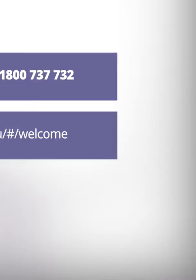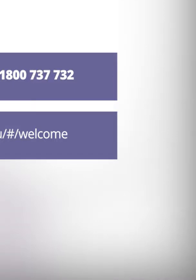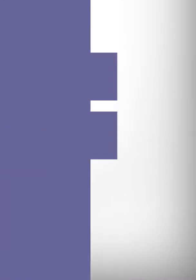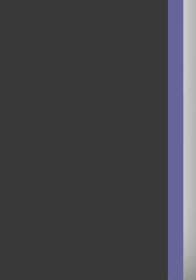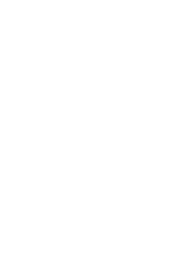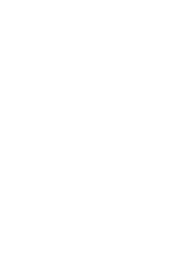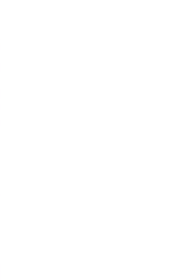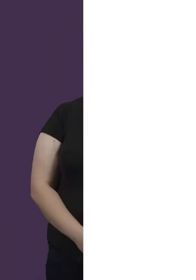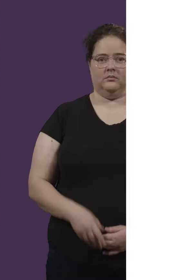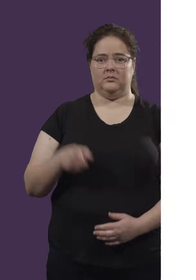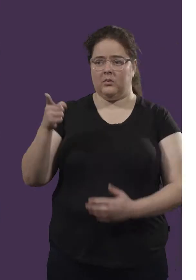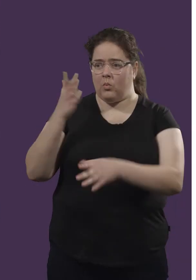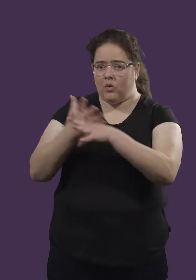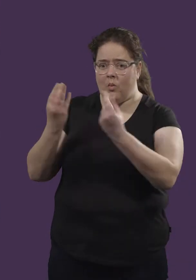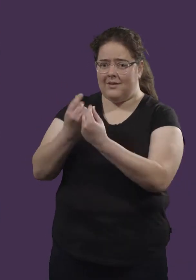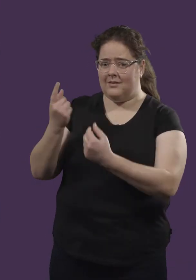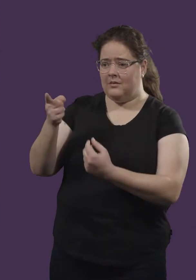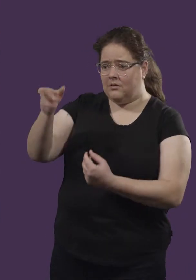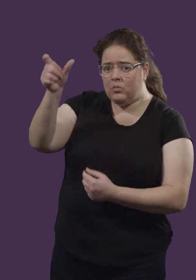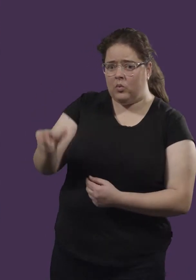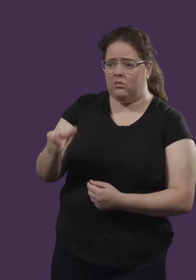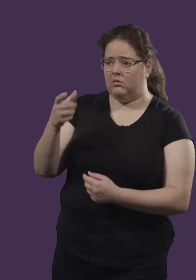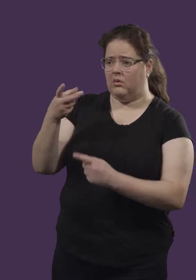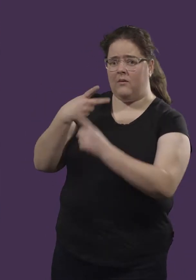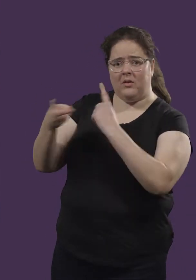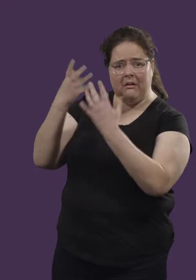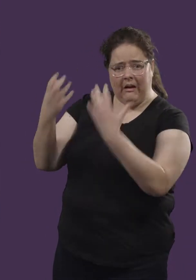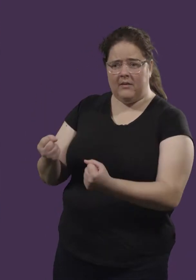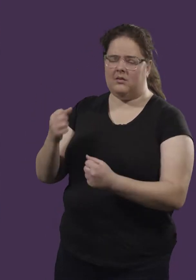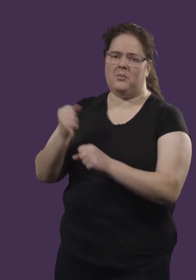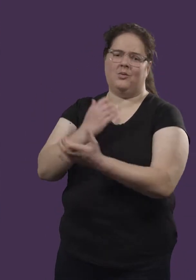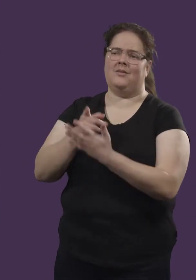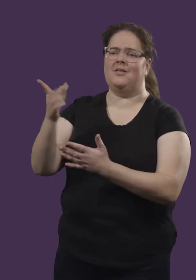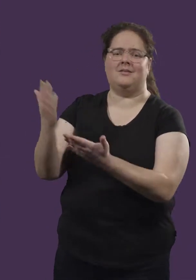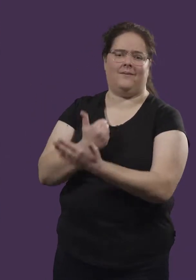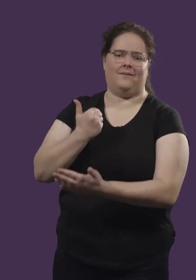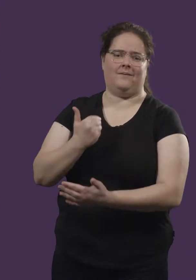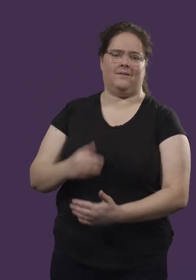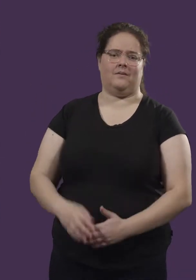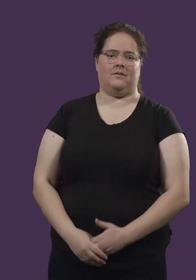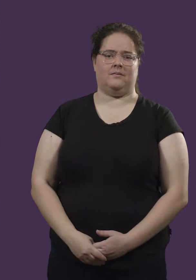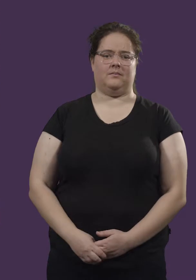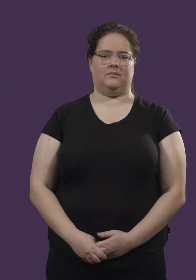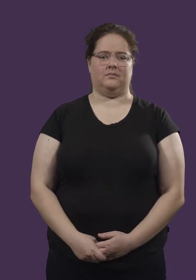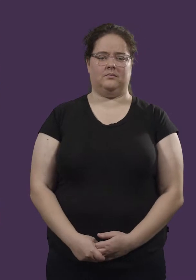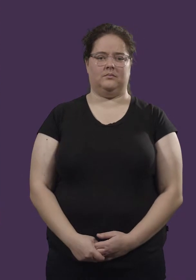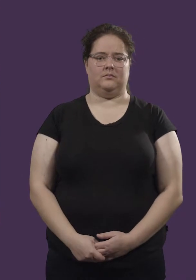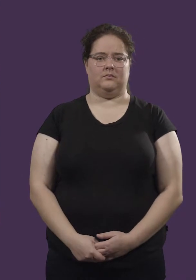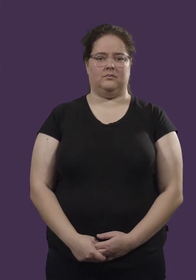www.chat.1800respect.org.au /#welcome. When you are working with someone experiencing family violence, safety is a priority.